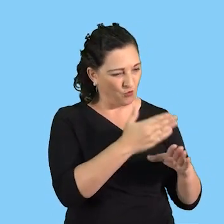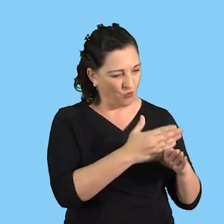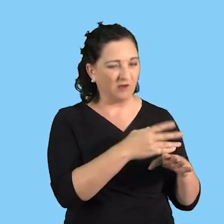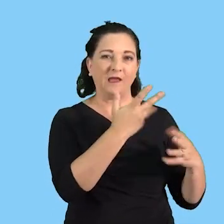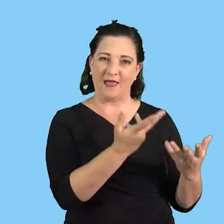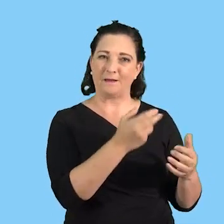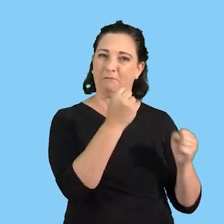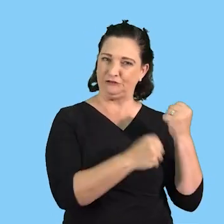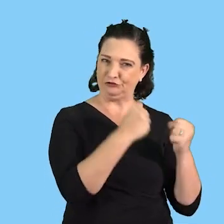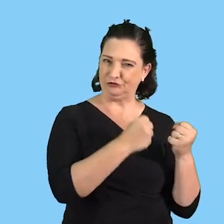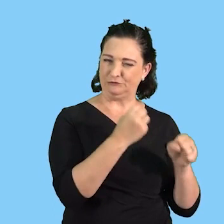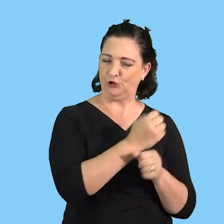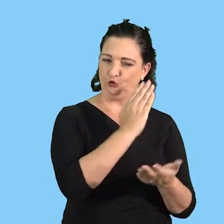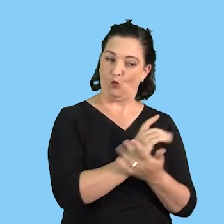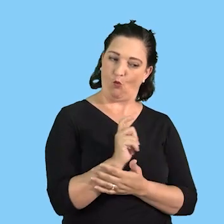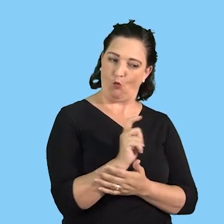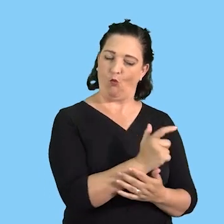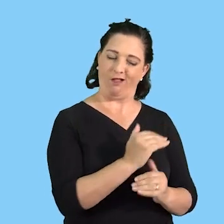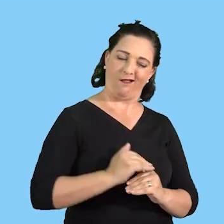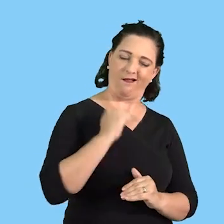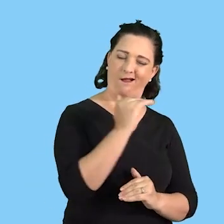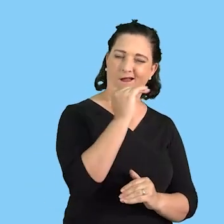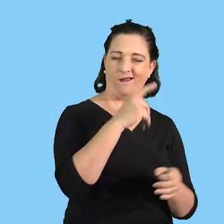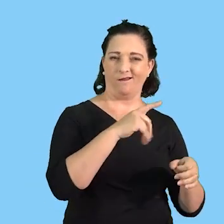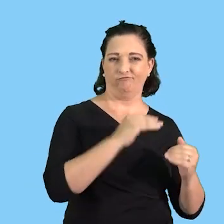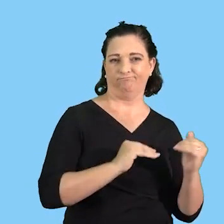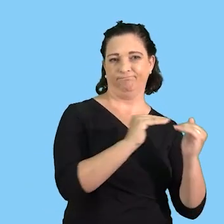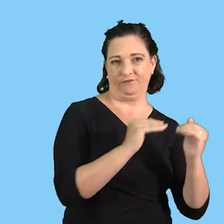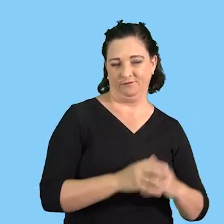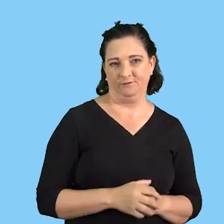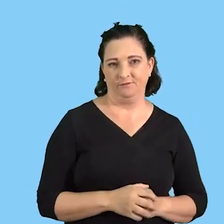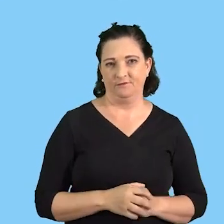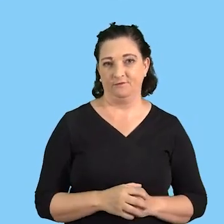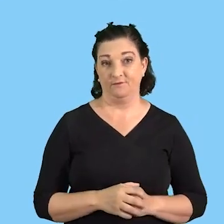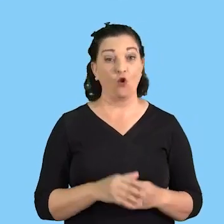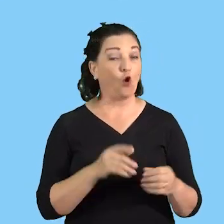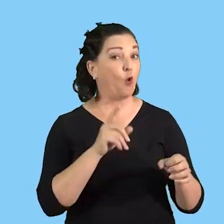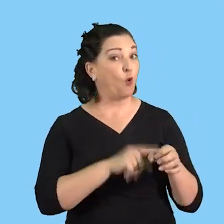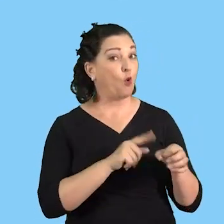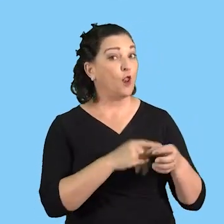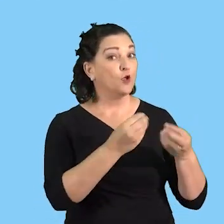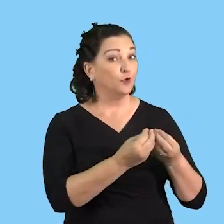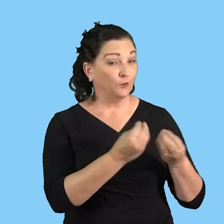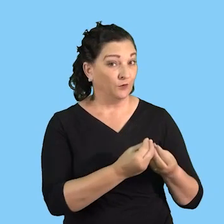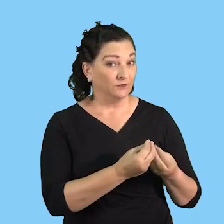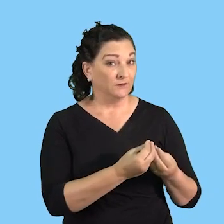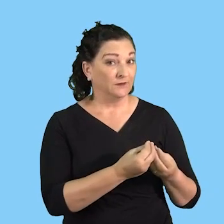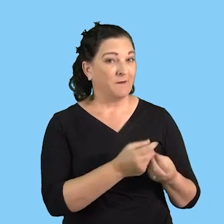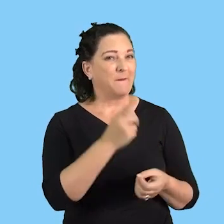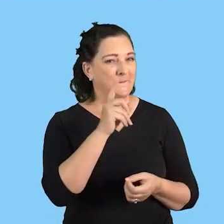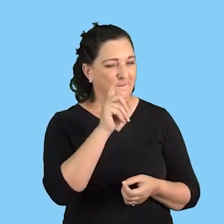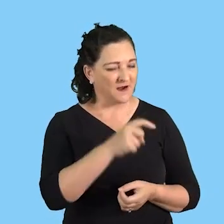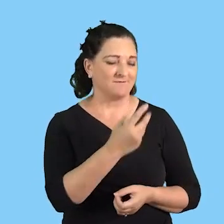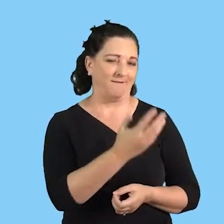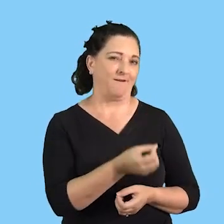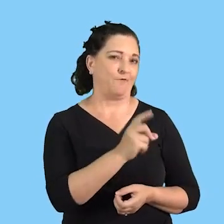high standards are maintained. So in order for us to have a quality product, we need to have